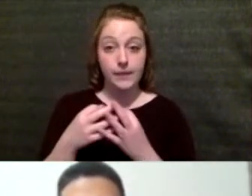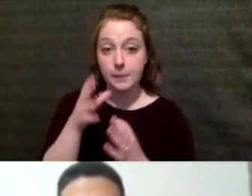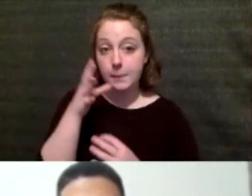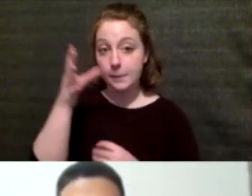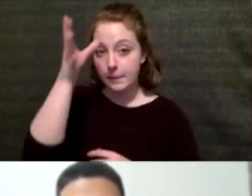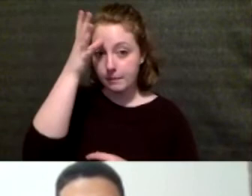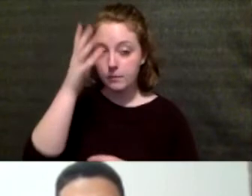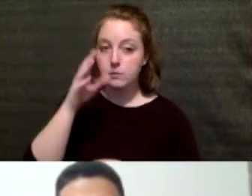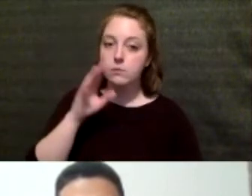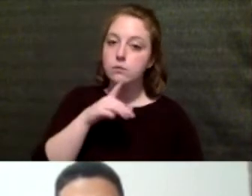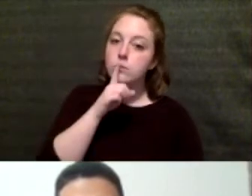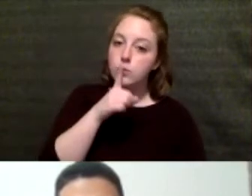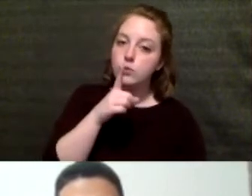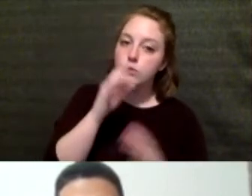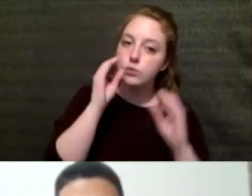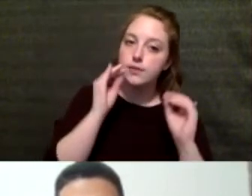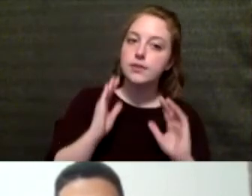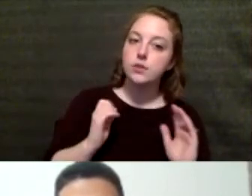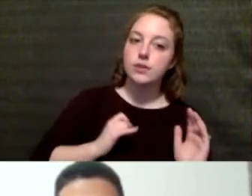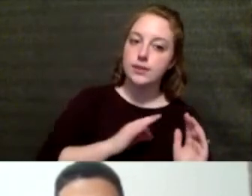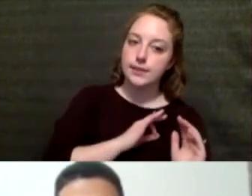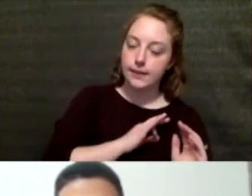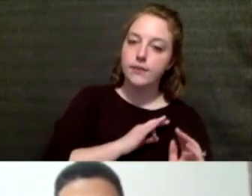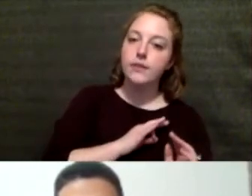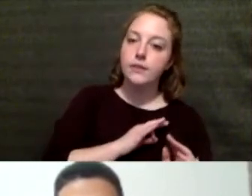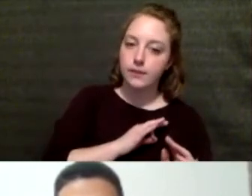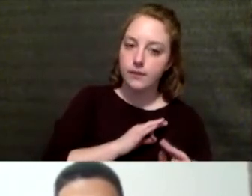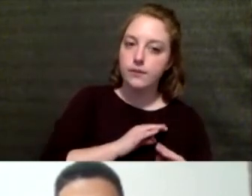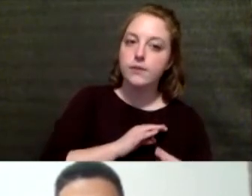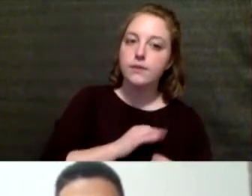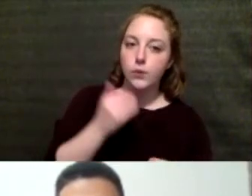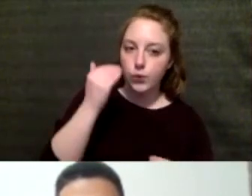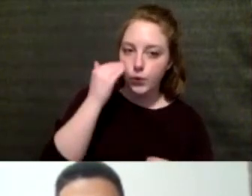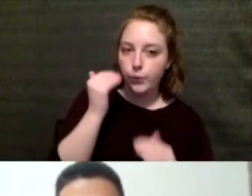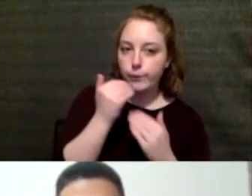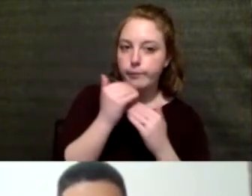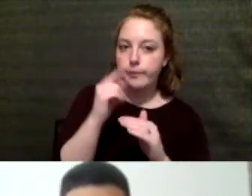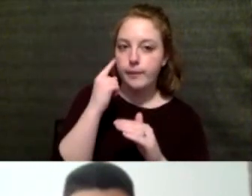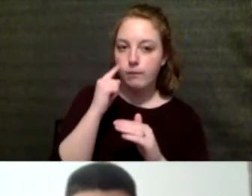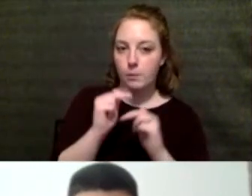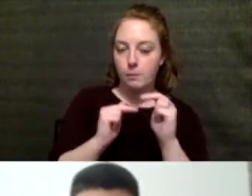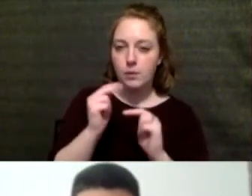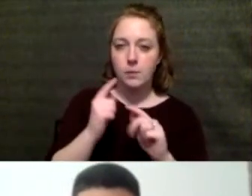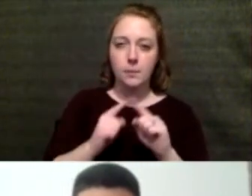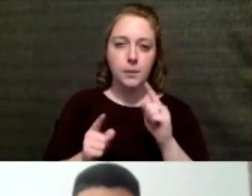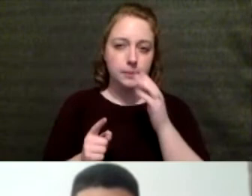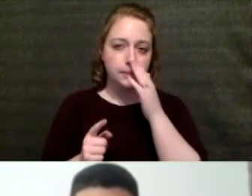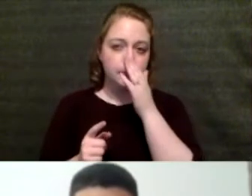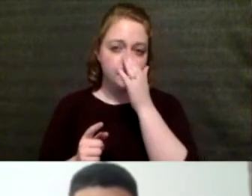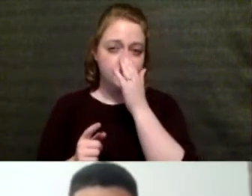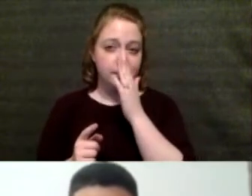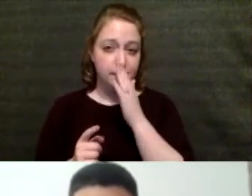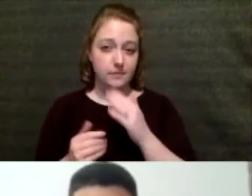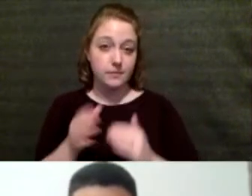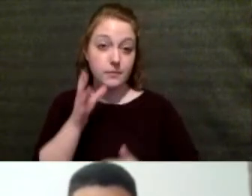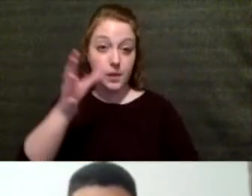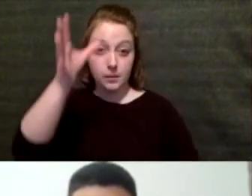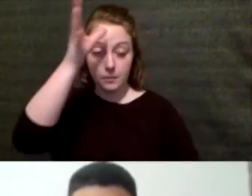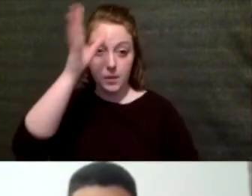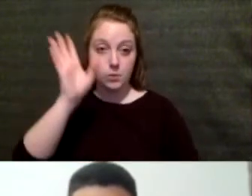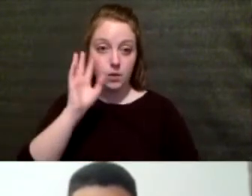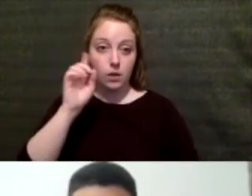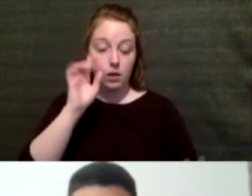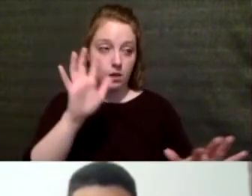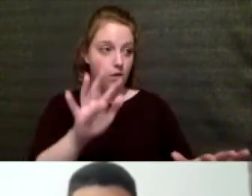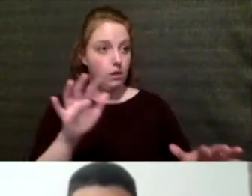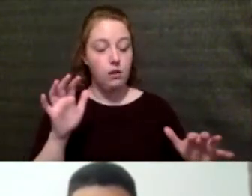the educators and staff who work there are quite aware of the limited limit limitations of the facility, but I mean, are the parents going to be shocked to hear that this